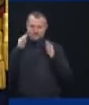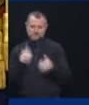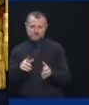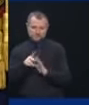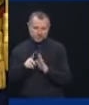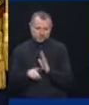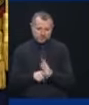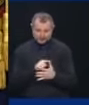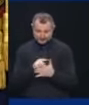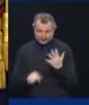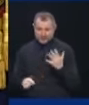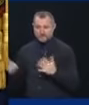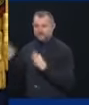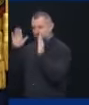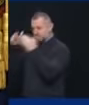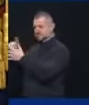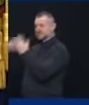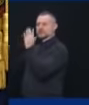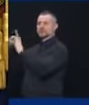do is